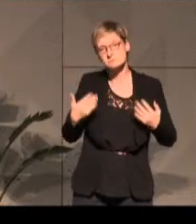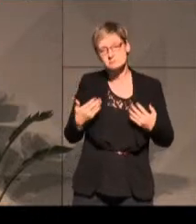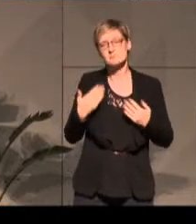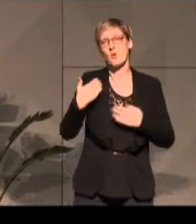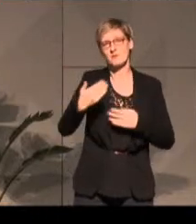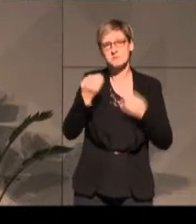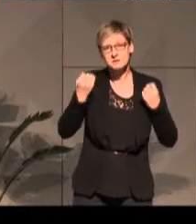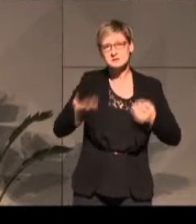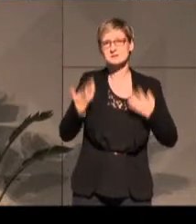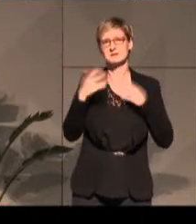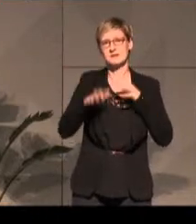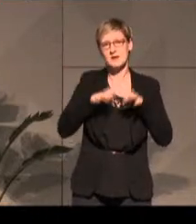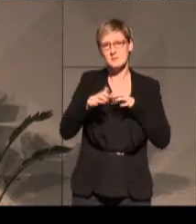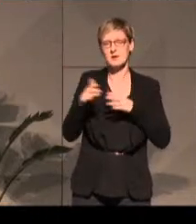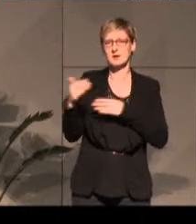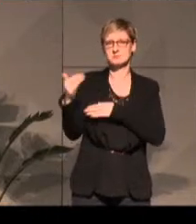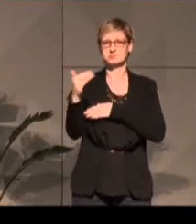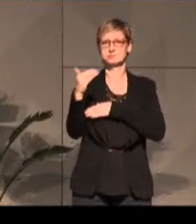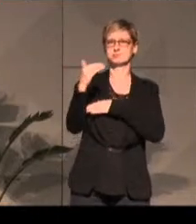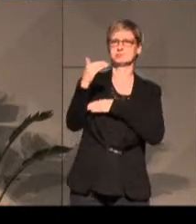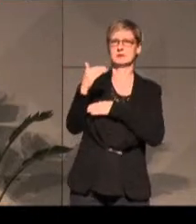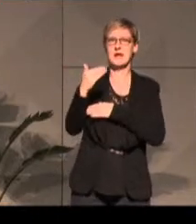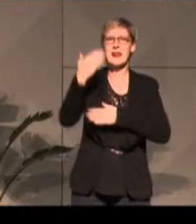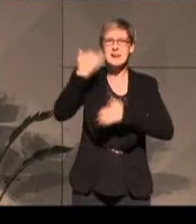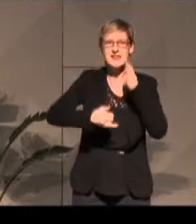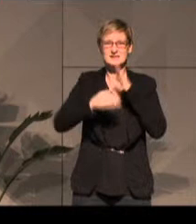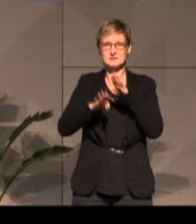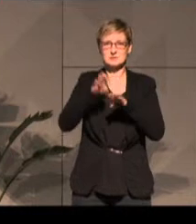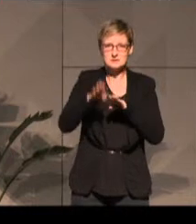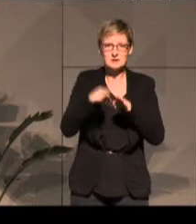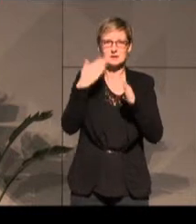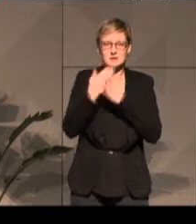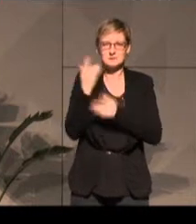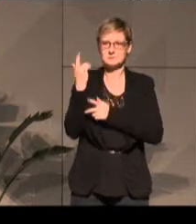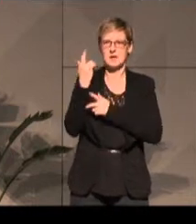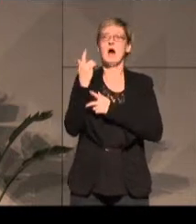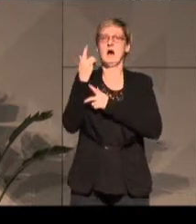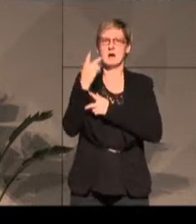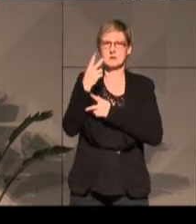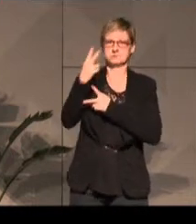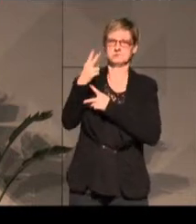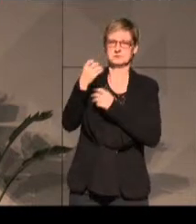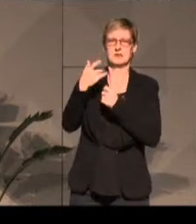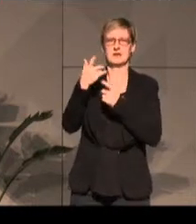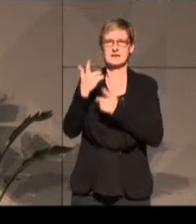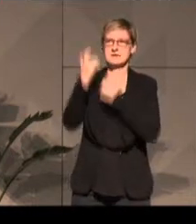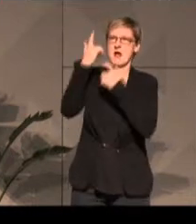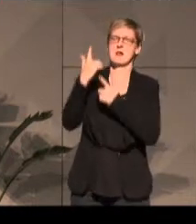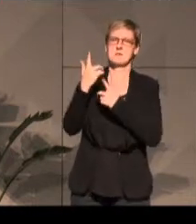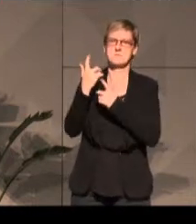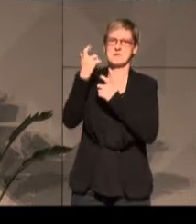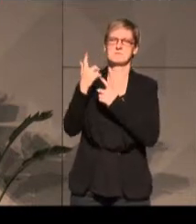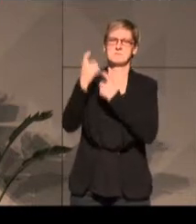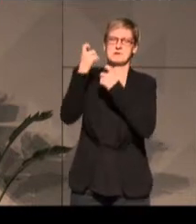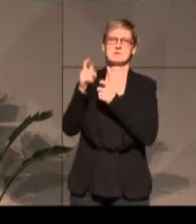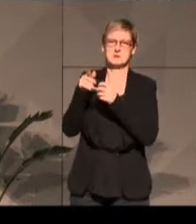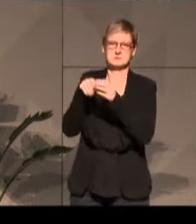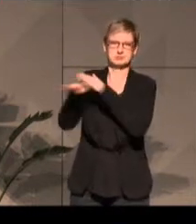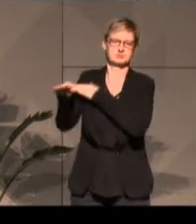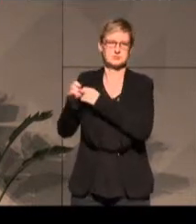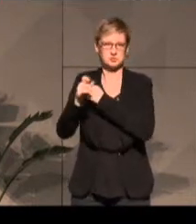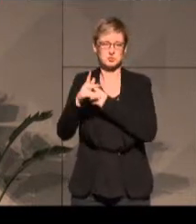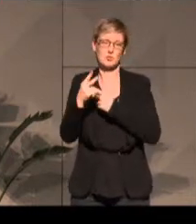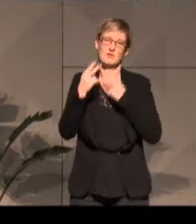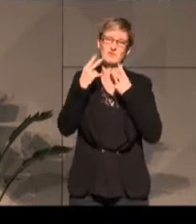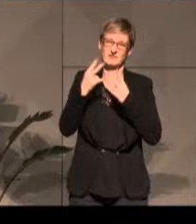time. So oftentimes that was the case. Polar bears were seen by the guardians, and they had